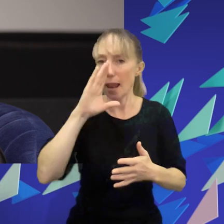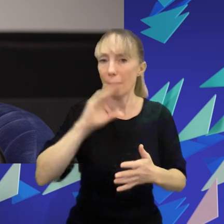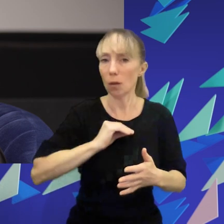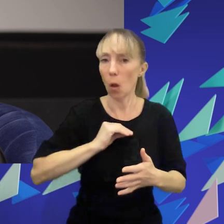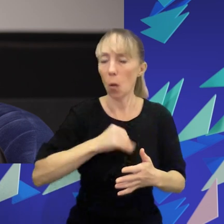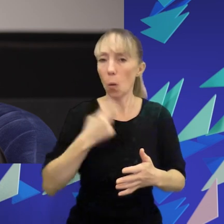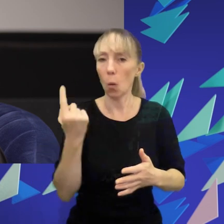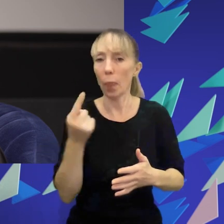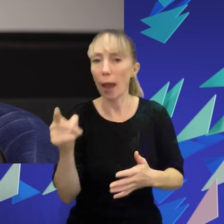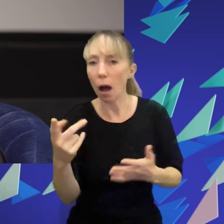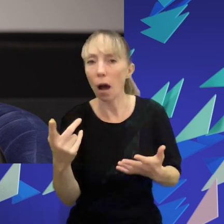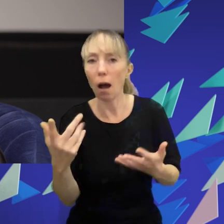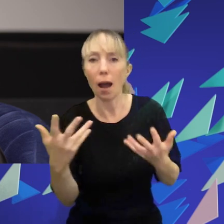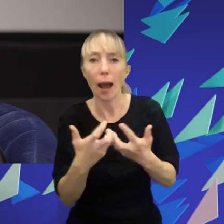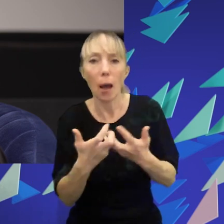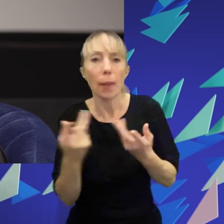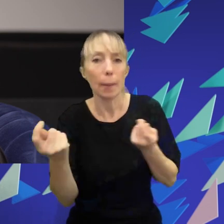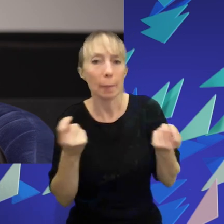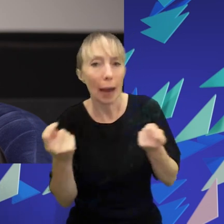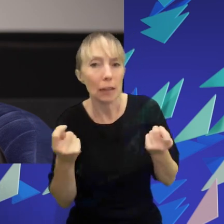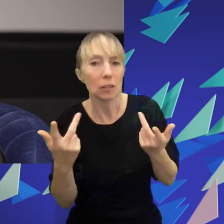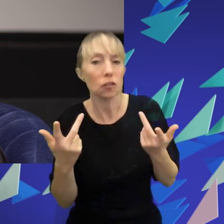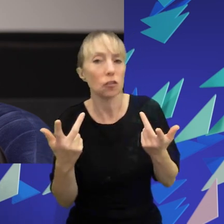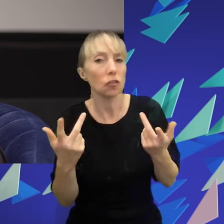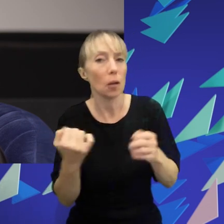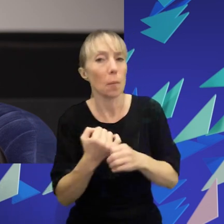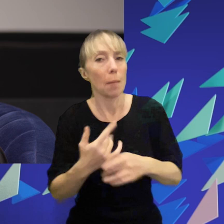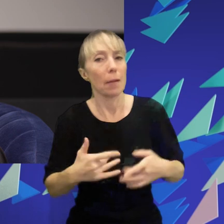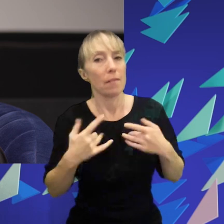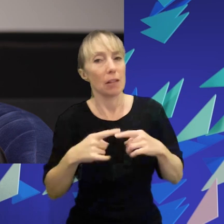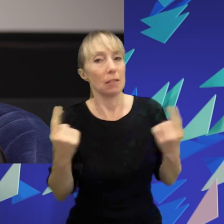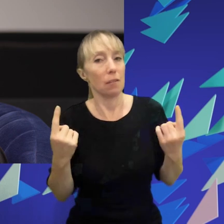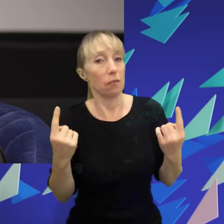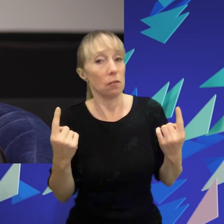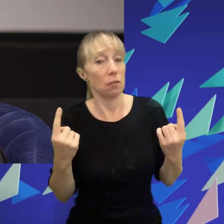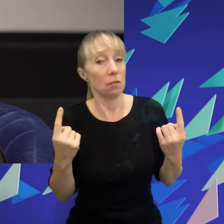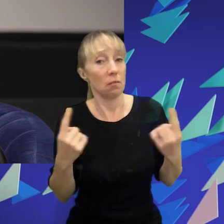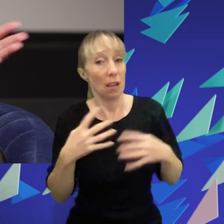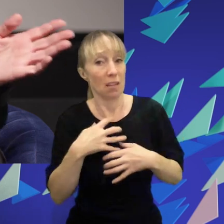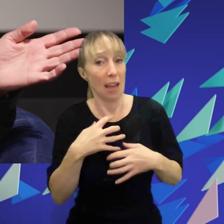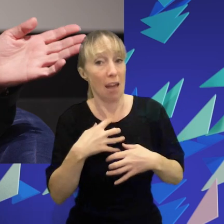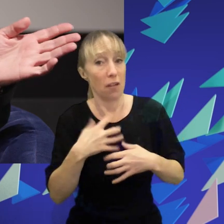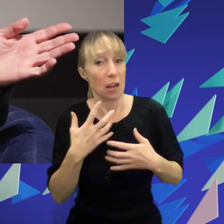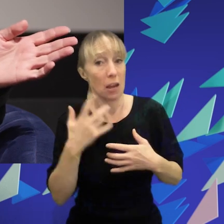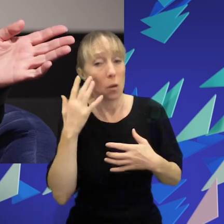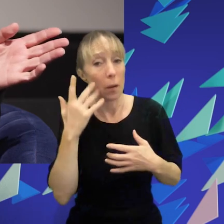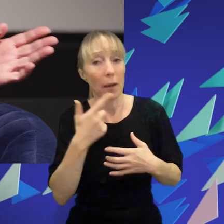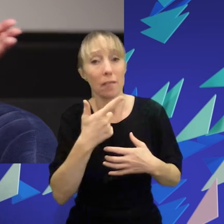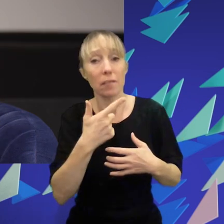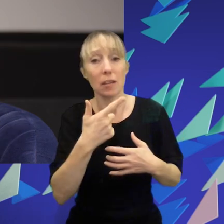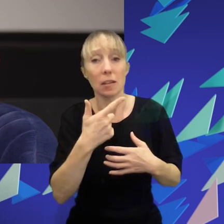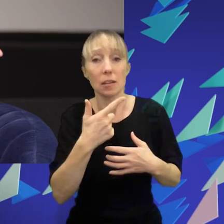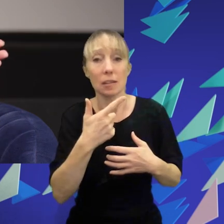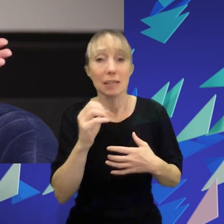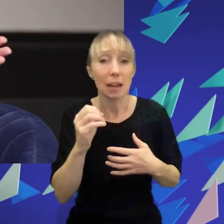about who they are and how they deal with and make me feel very different, which is super scary. So, I mean, when you get 17